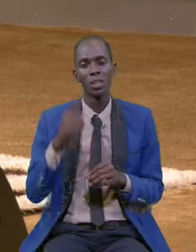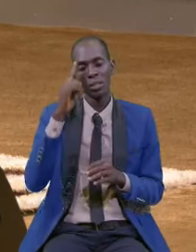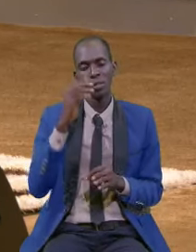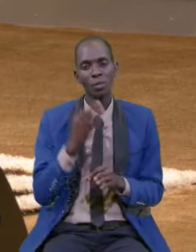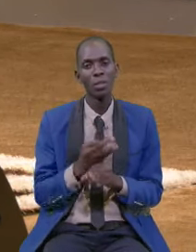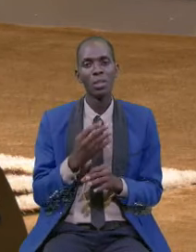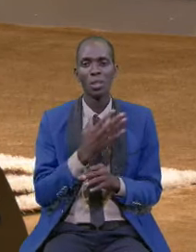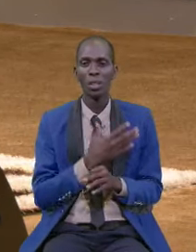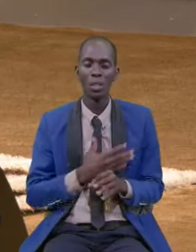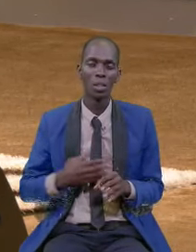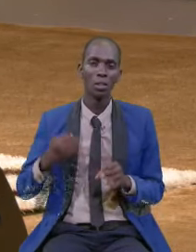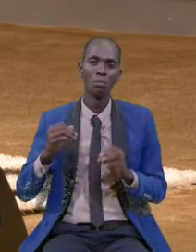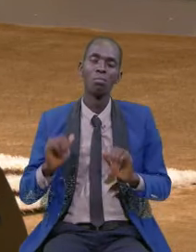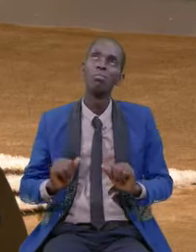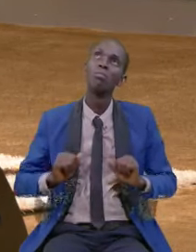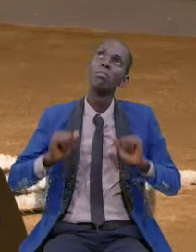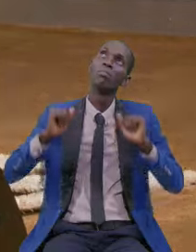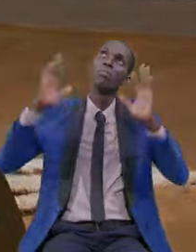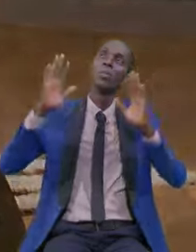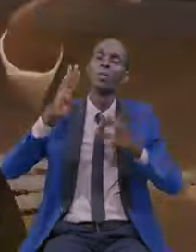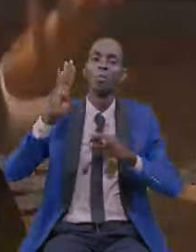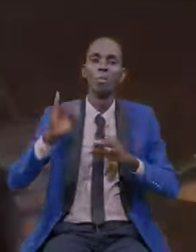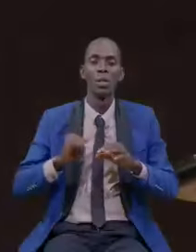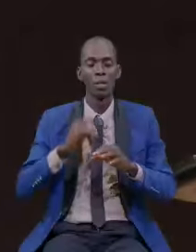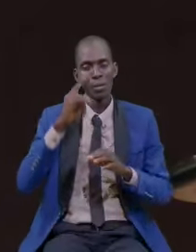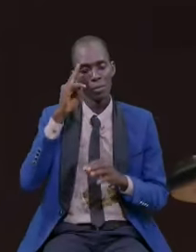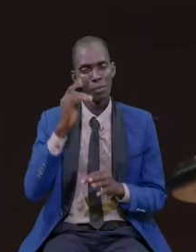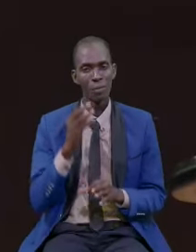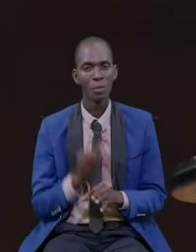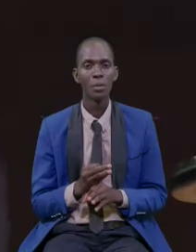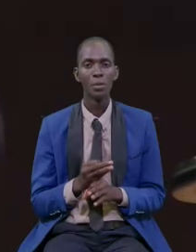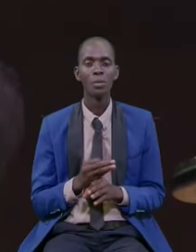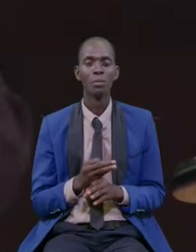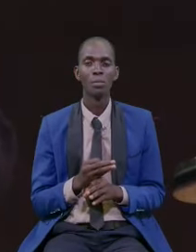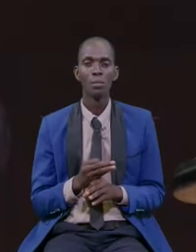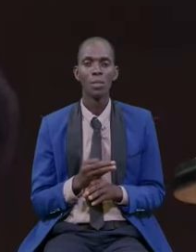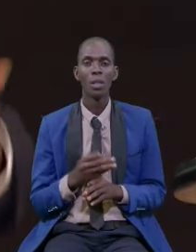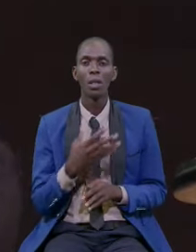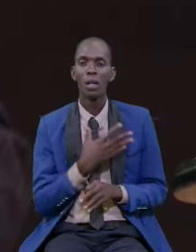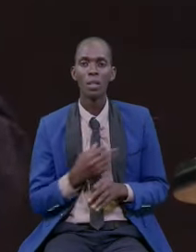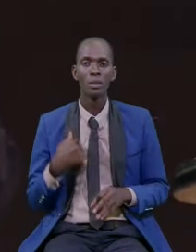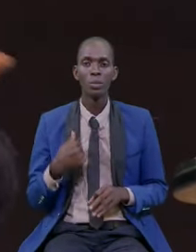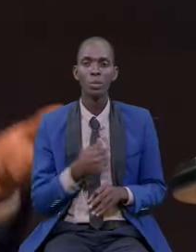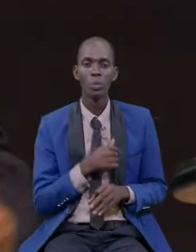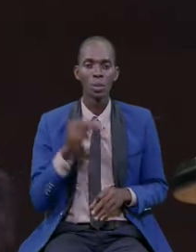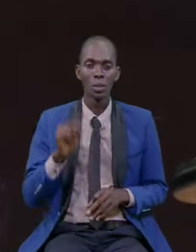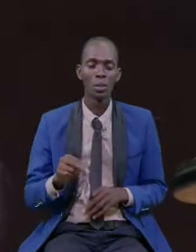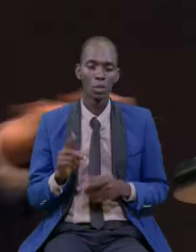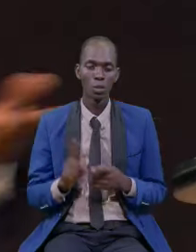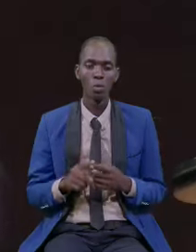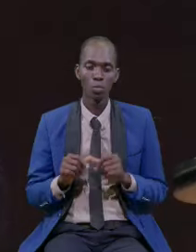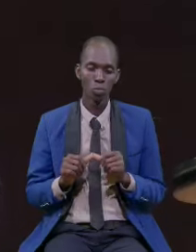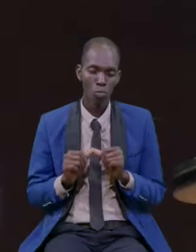Consecration by faith, surrender by faith, submission by faith. And we need to keep on adding